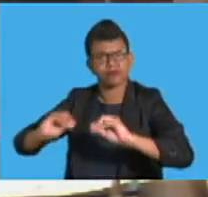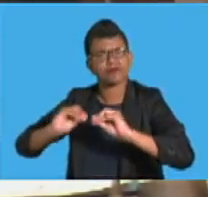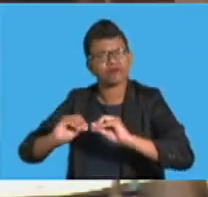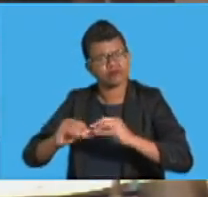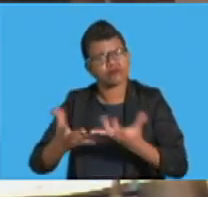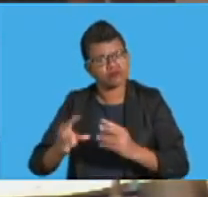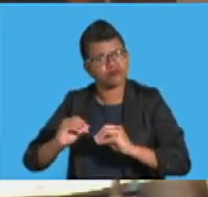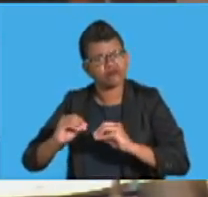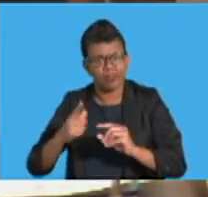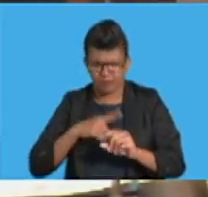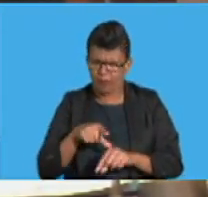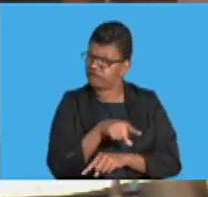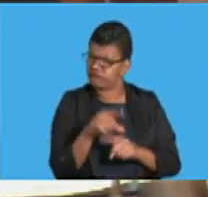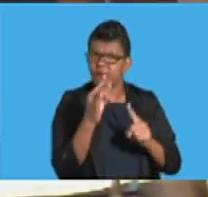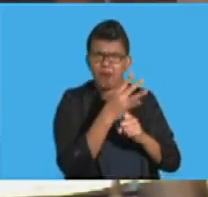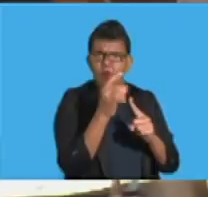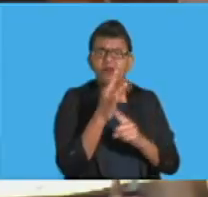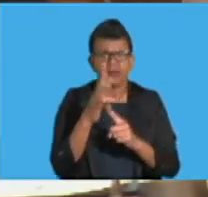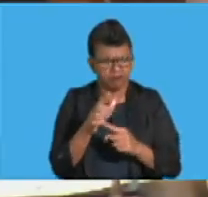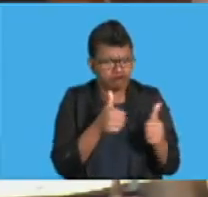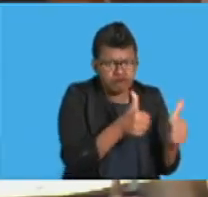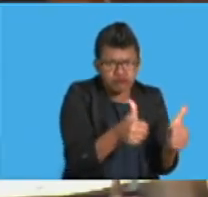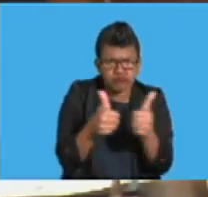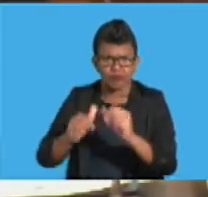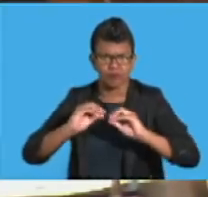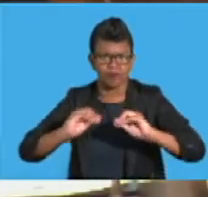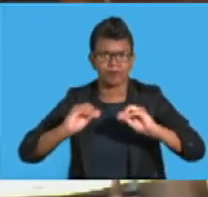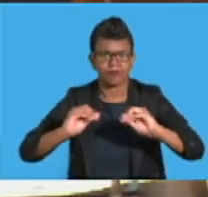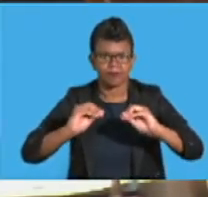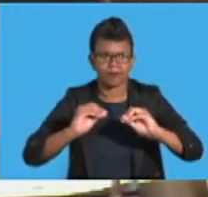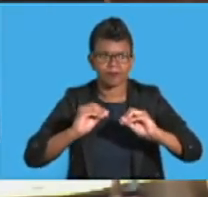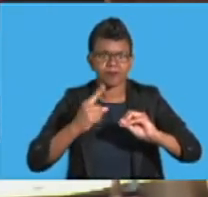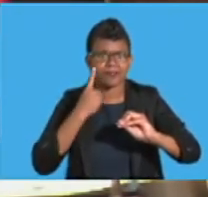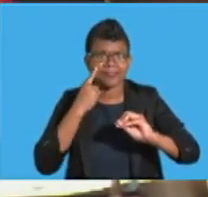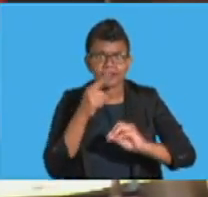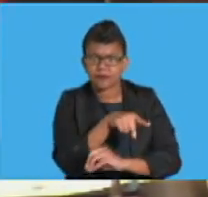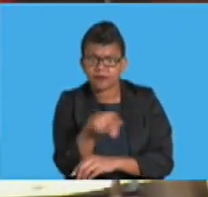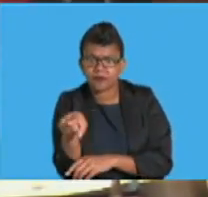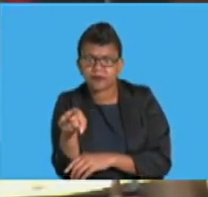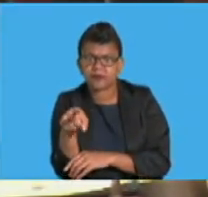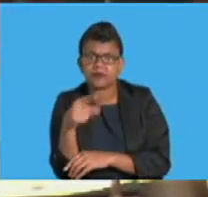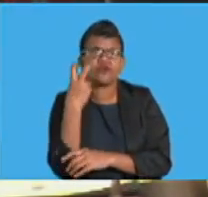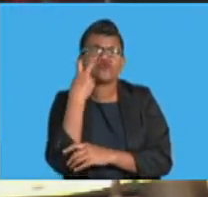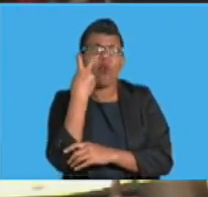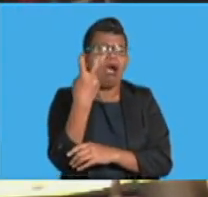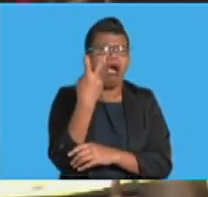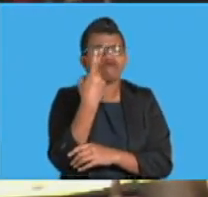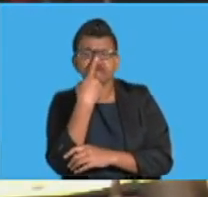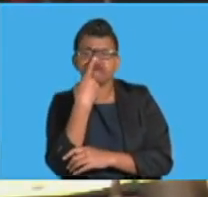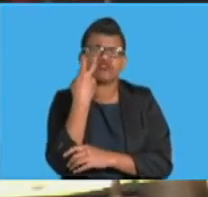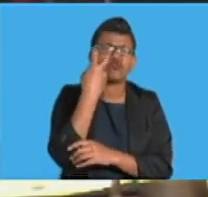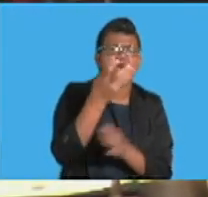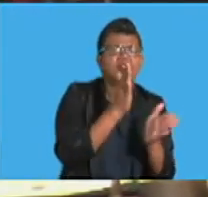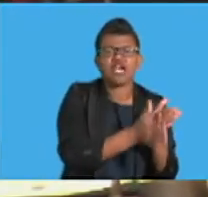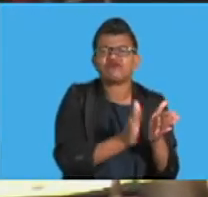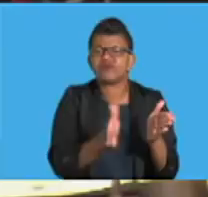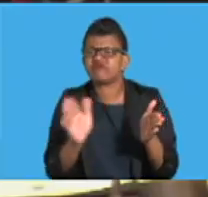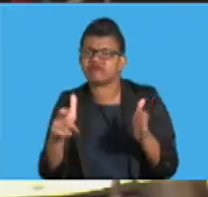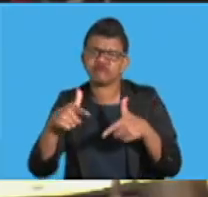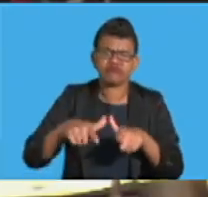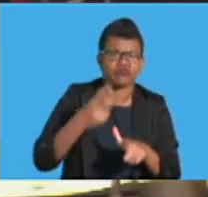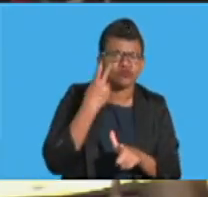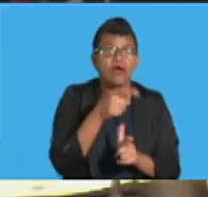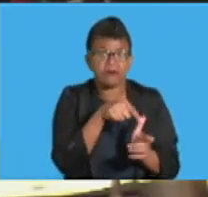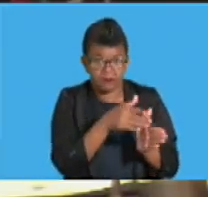Fijian identity. We are already contributing to the tourism industry, but with the recognition that this remains truly the most growth-oriented